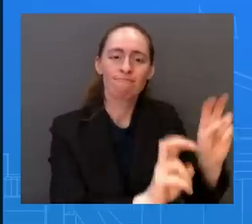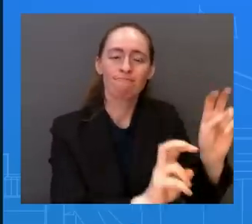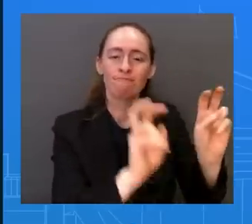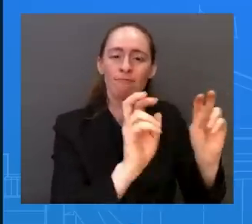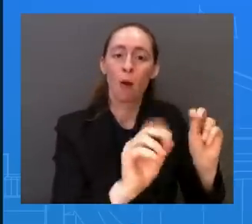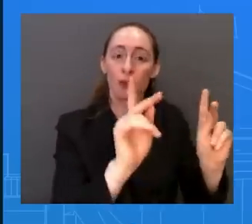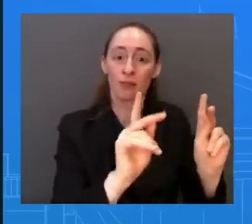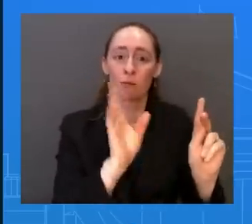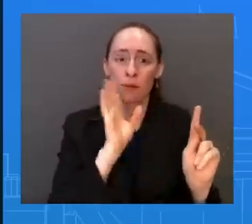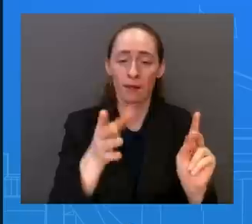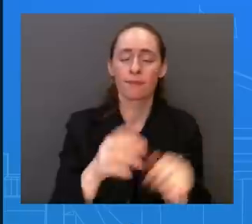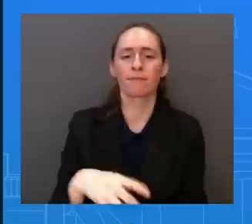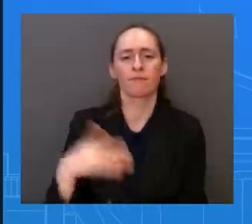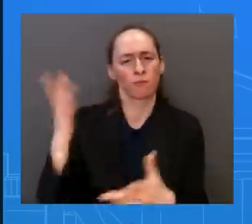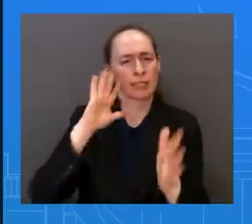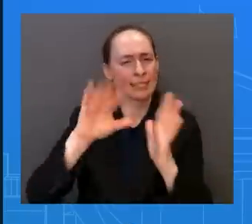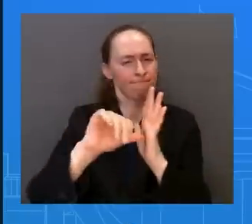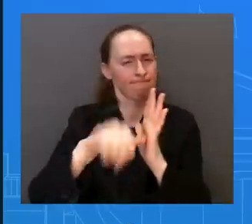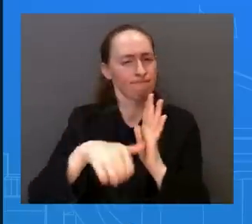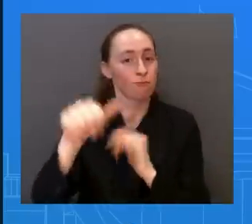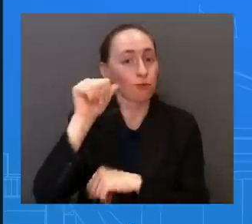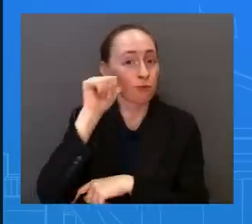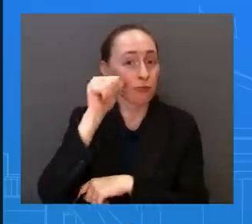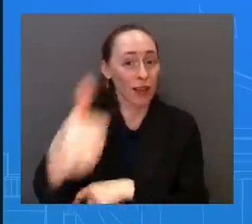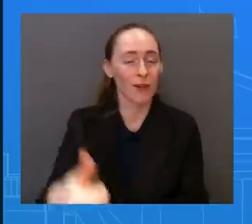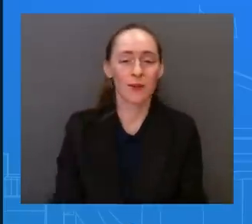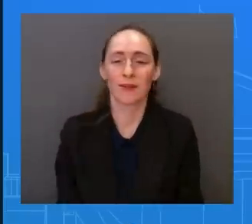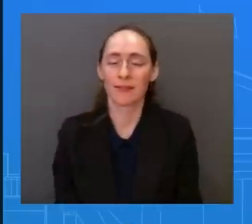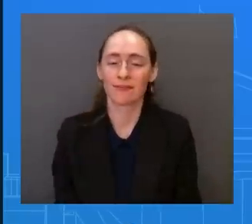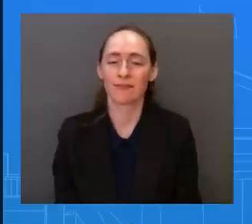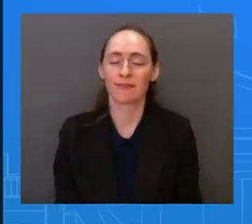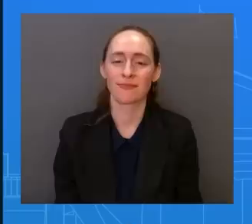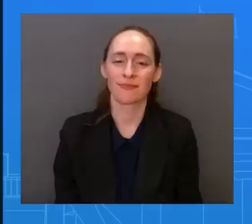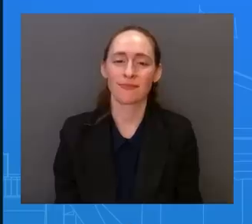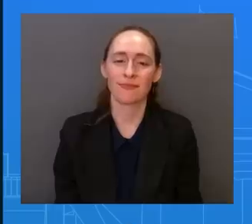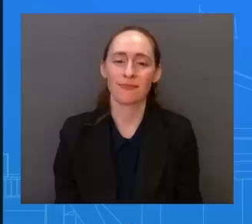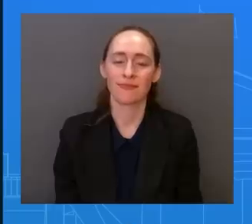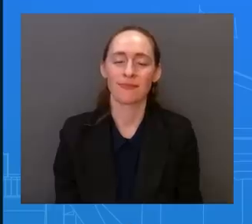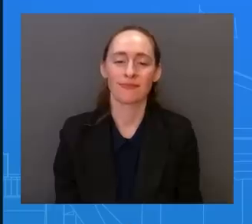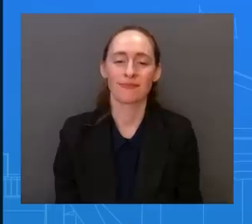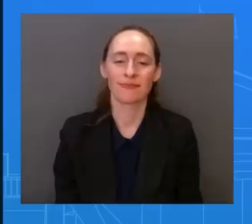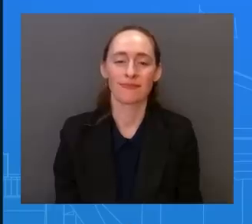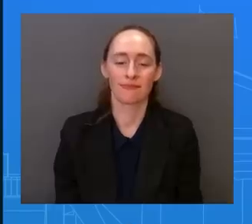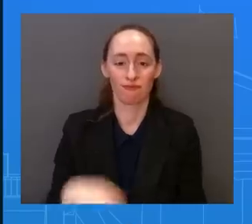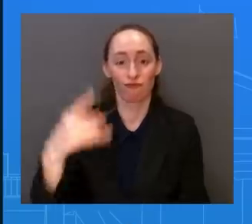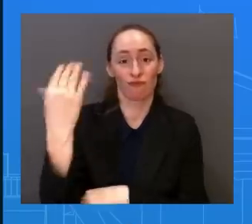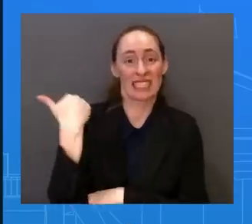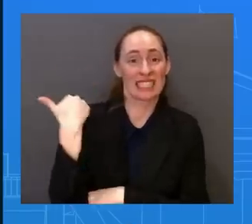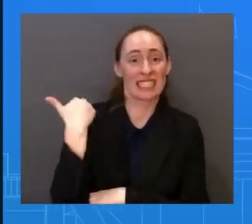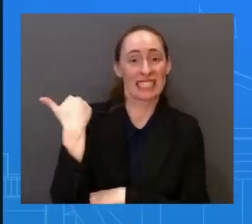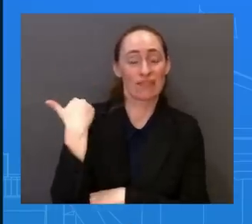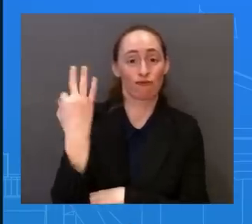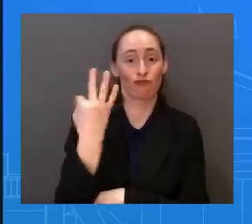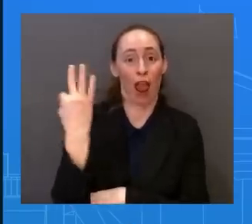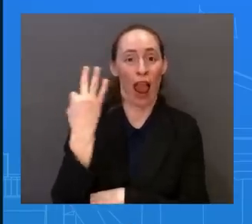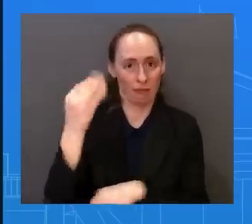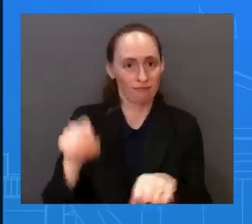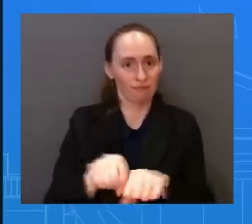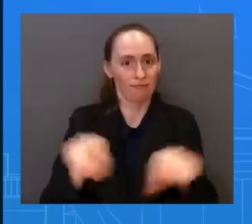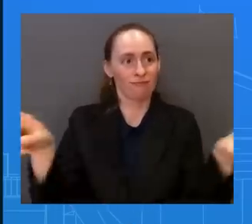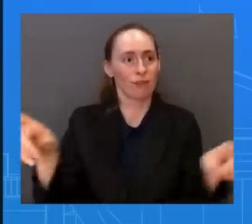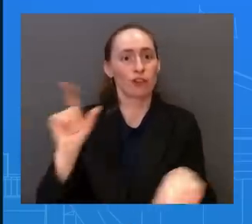the striking labor market report that we got on Friday obviously punctuated a historically strong